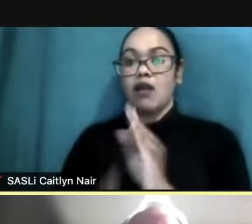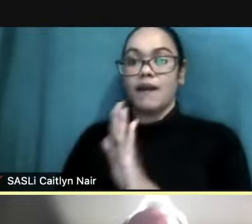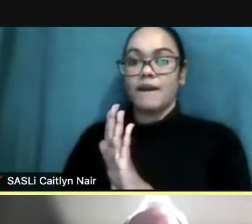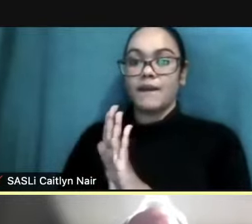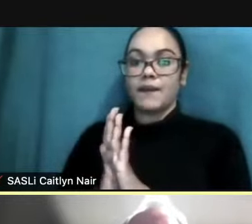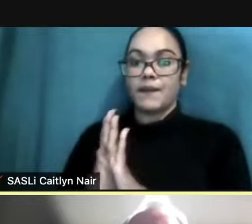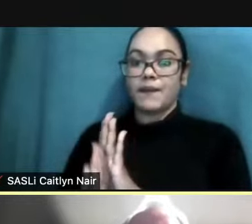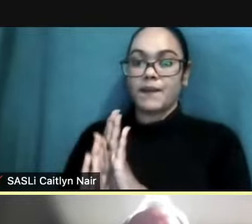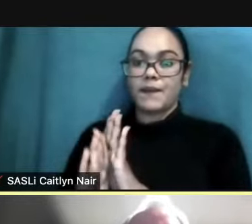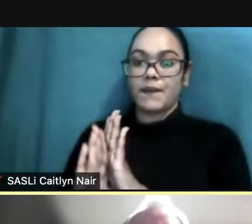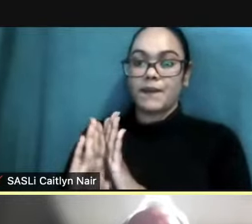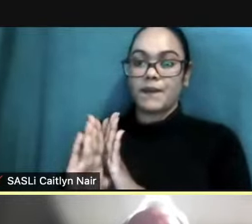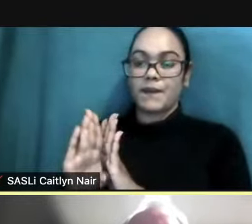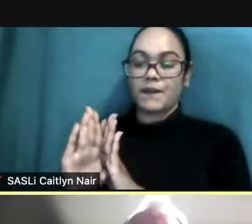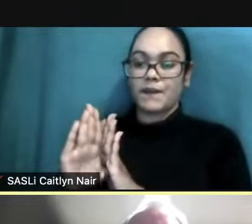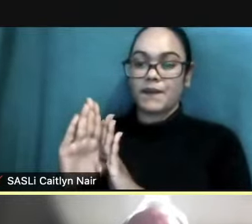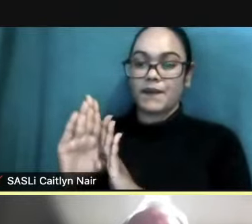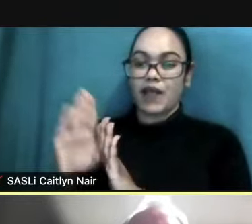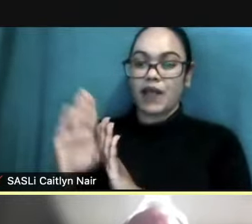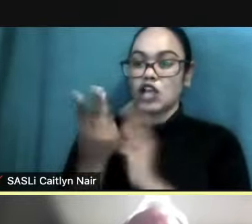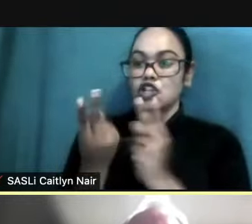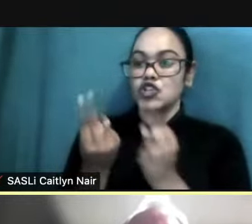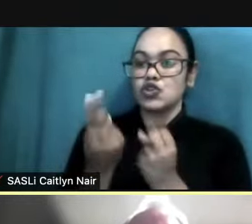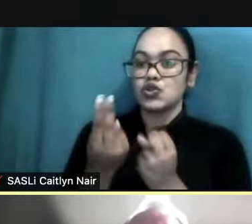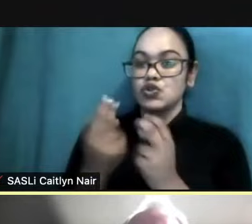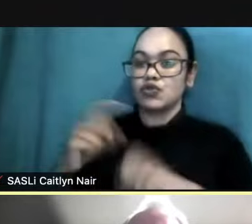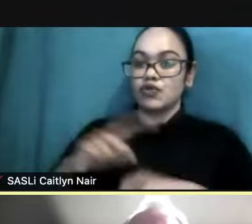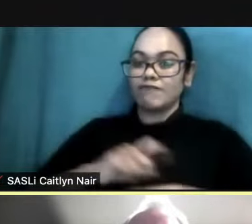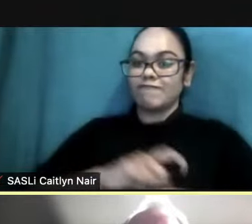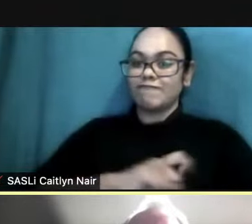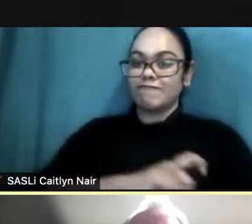to see this new variant, the